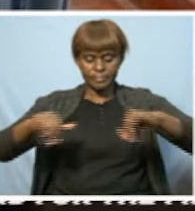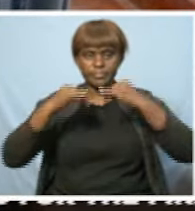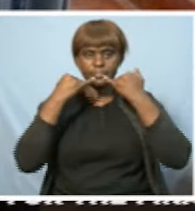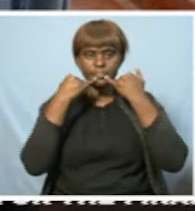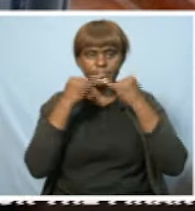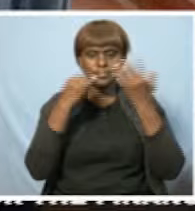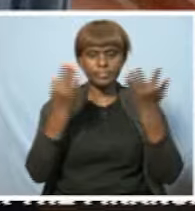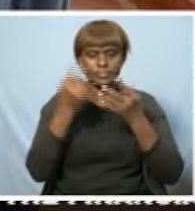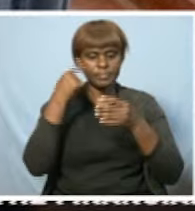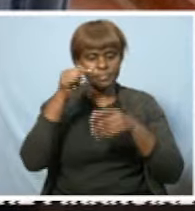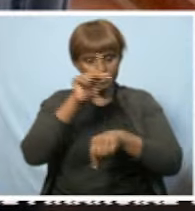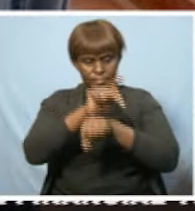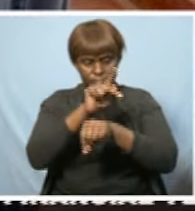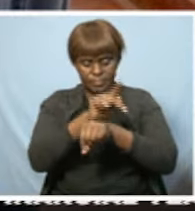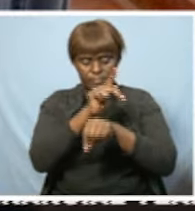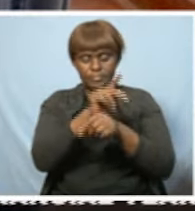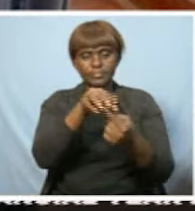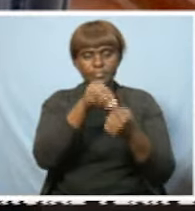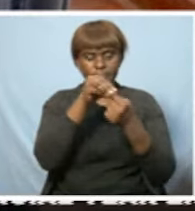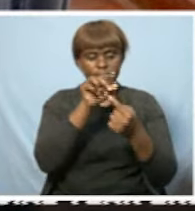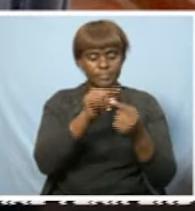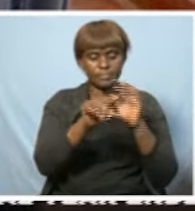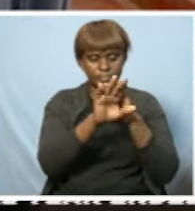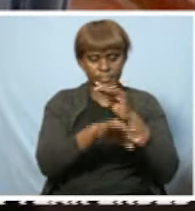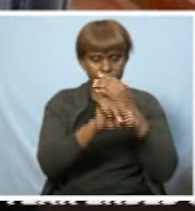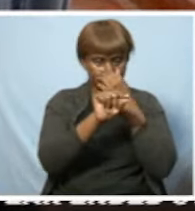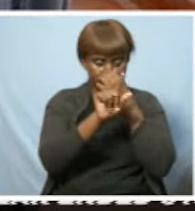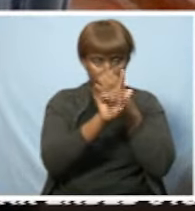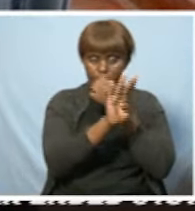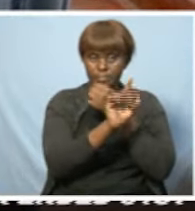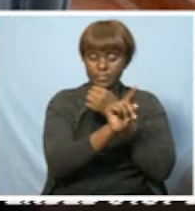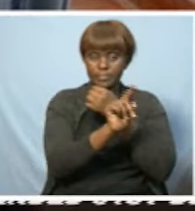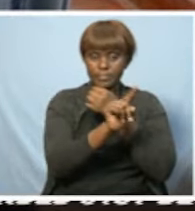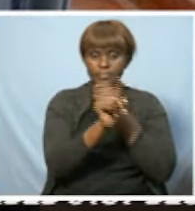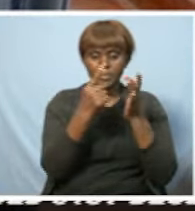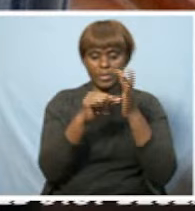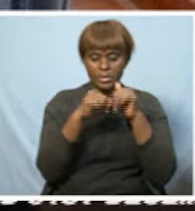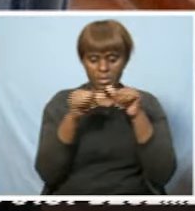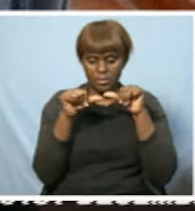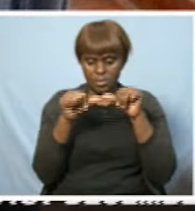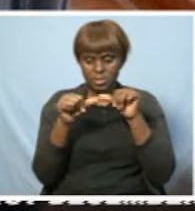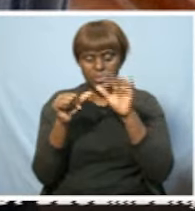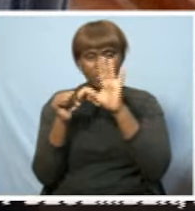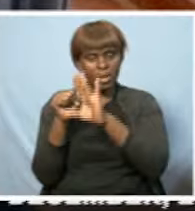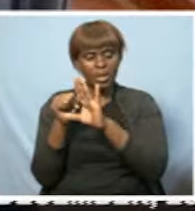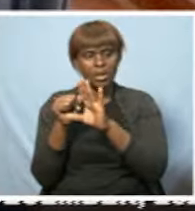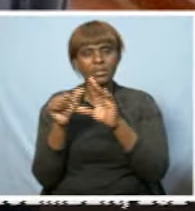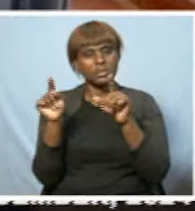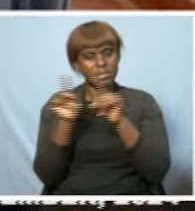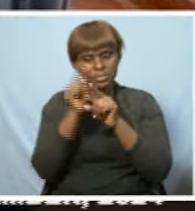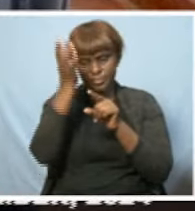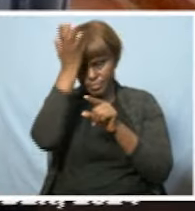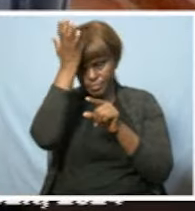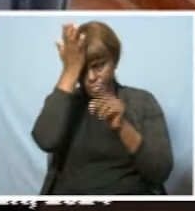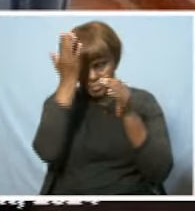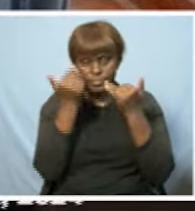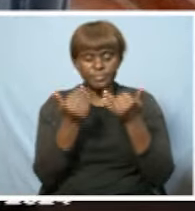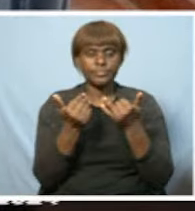projects specifically under 2024, what we are still owing as at now